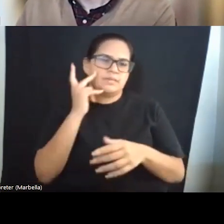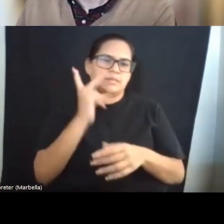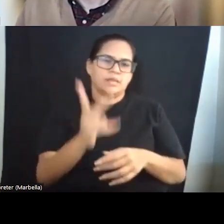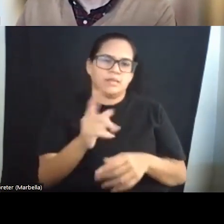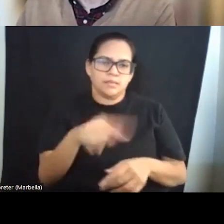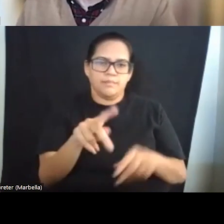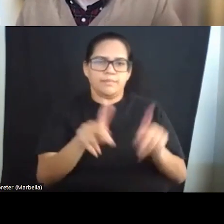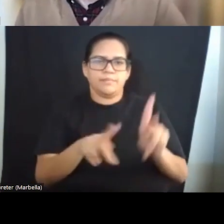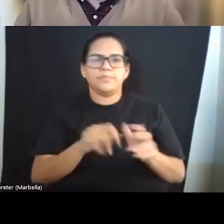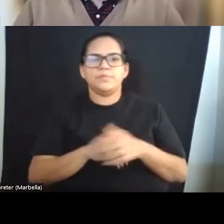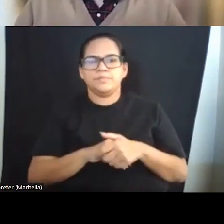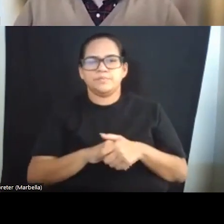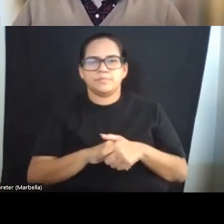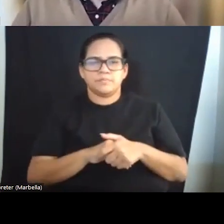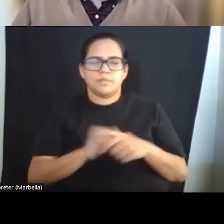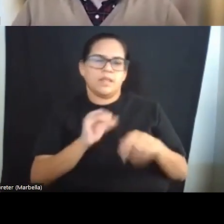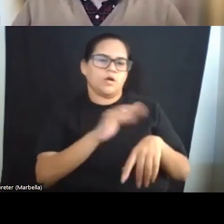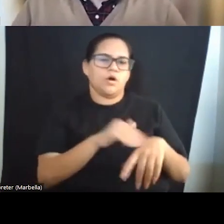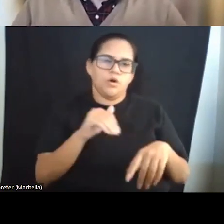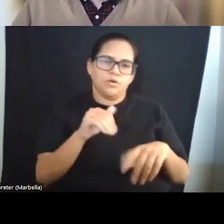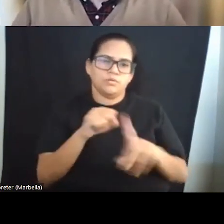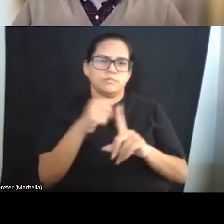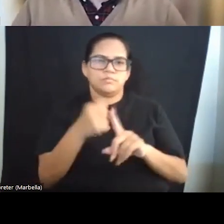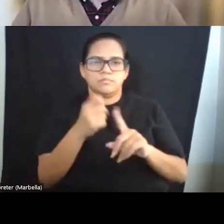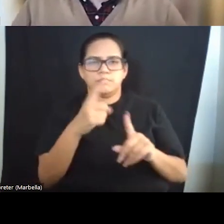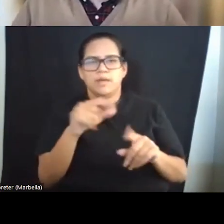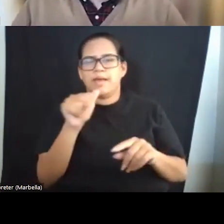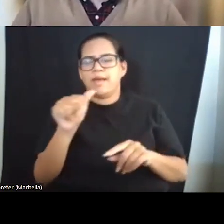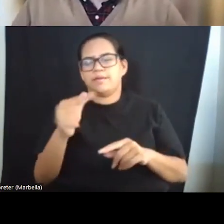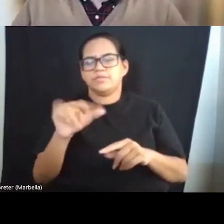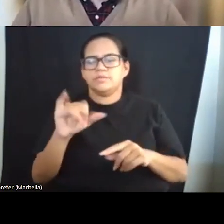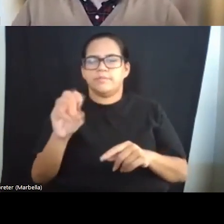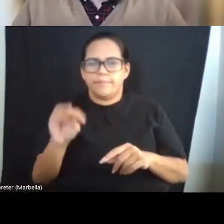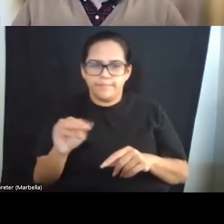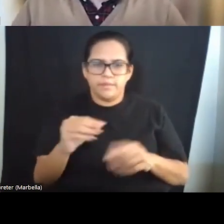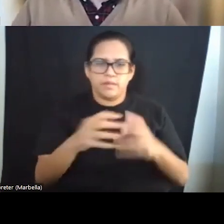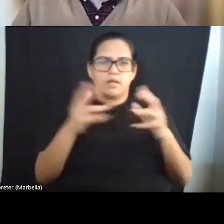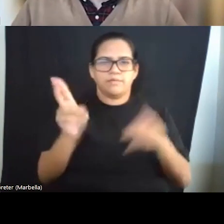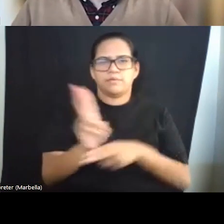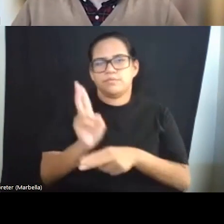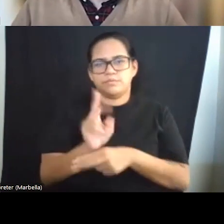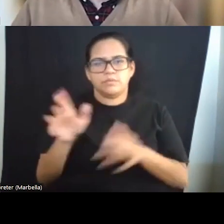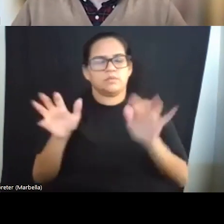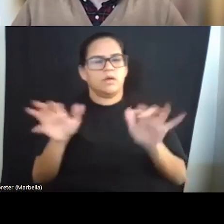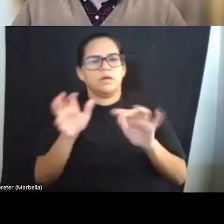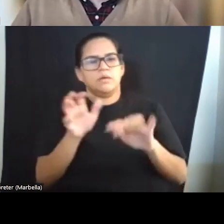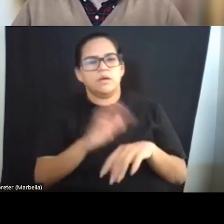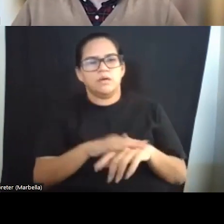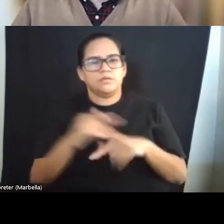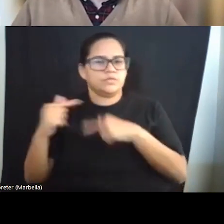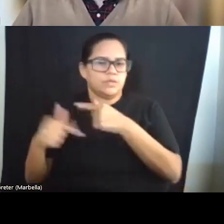to call society's ageism. And a lot of the uses that he does on